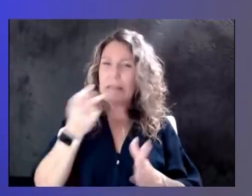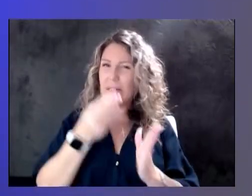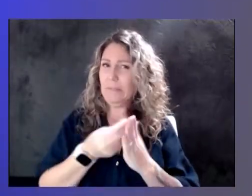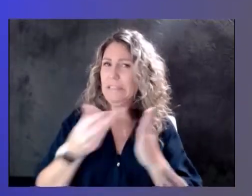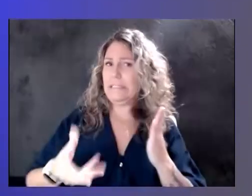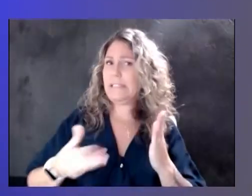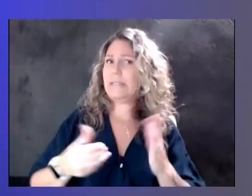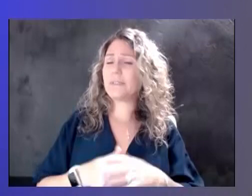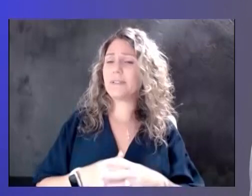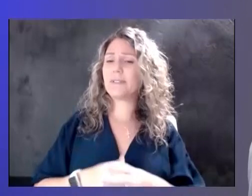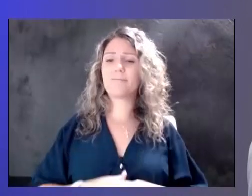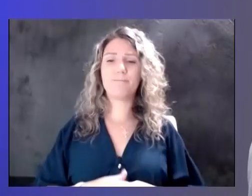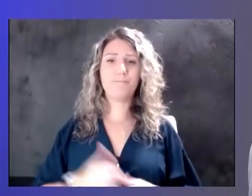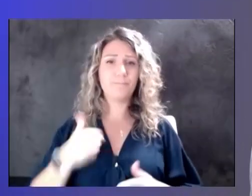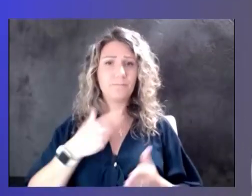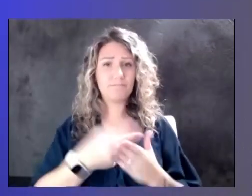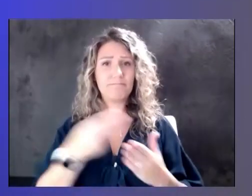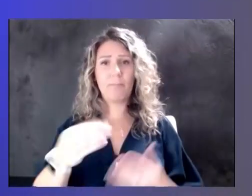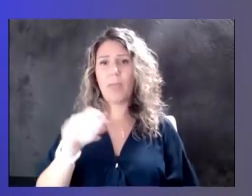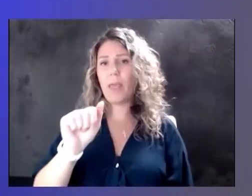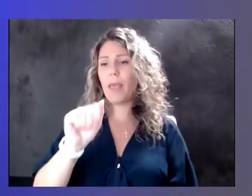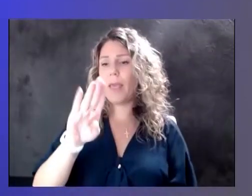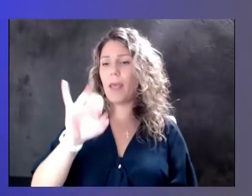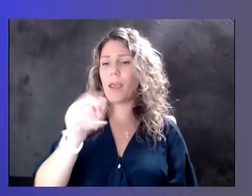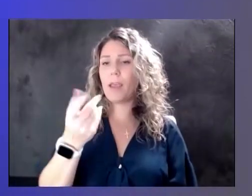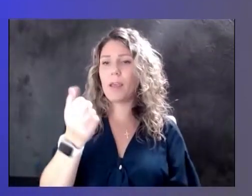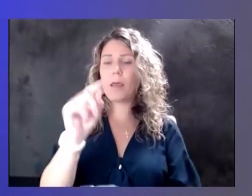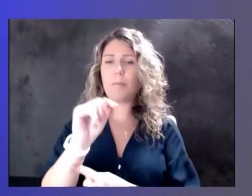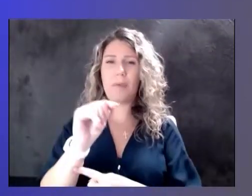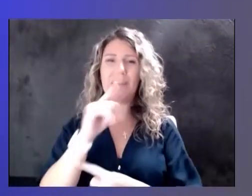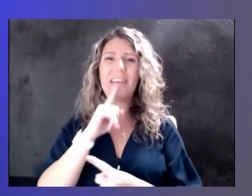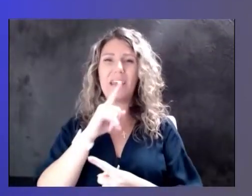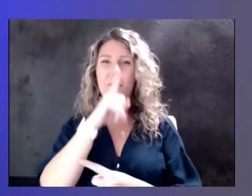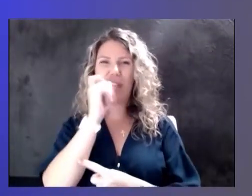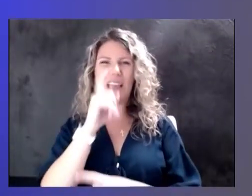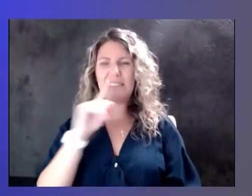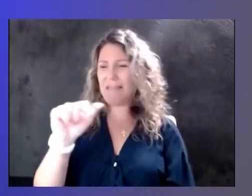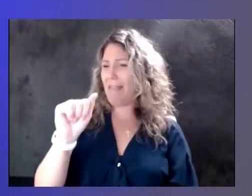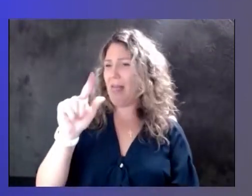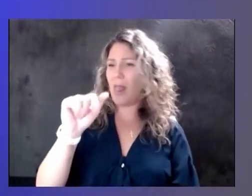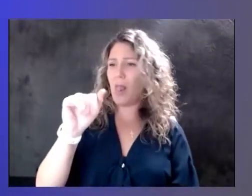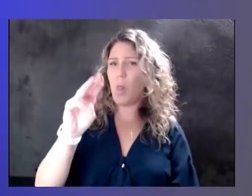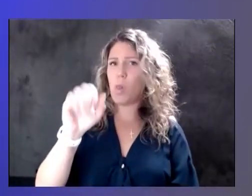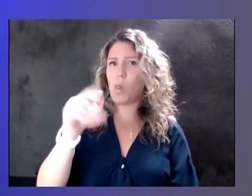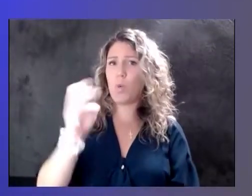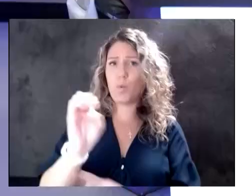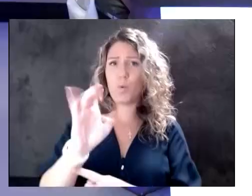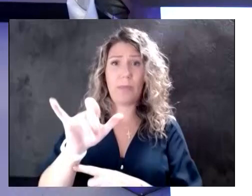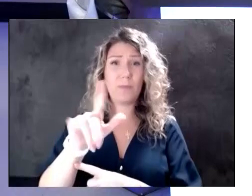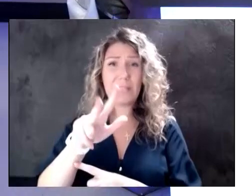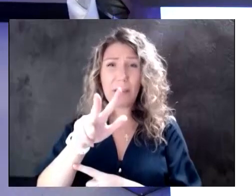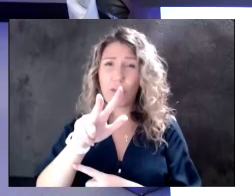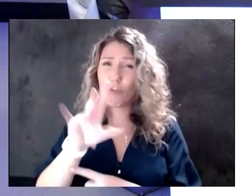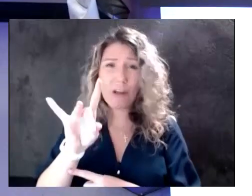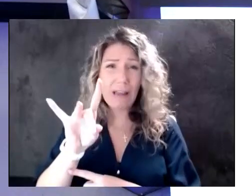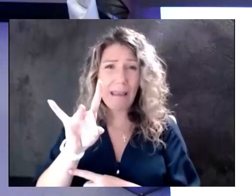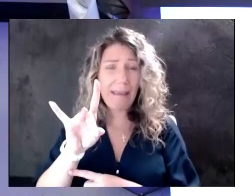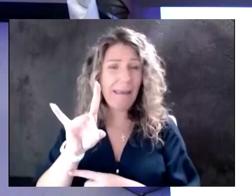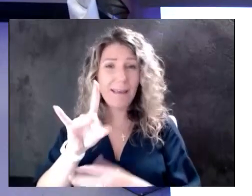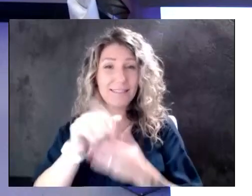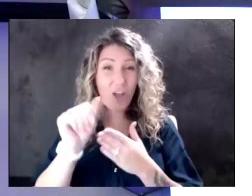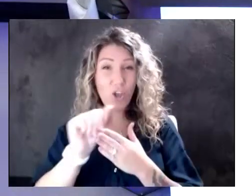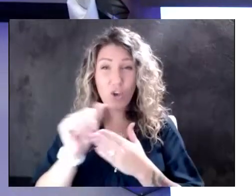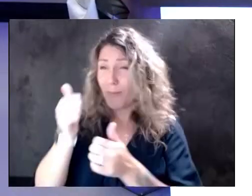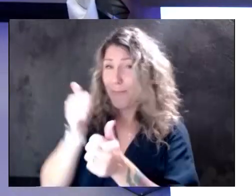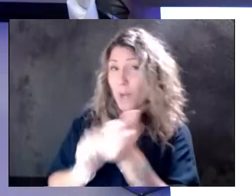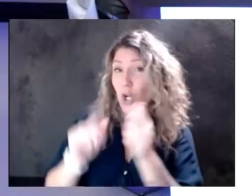the Abbott because it was cheaper than the Ellume. So the Ellume, I think, was priced out at like $38 or something. Yeah. Per test? Yeah, for 2. For 2, okay.